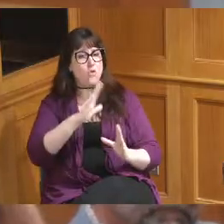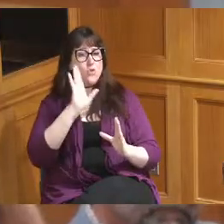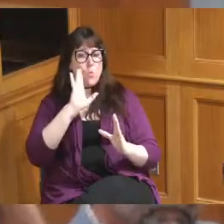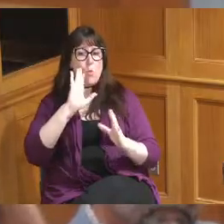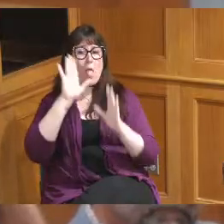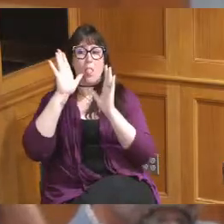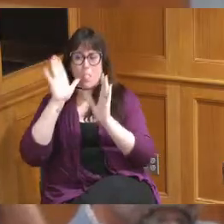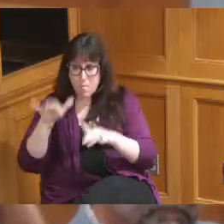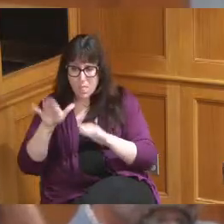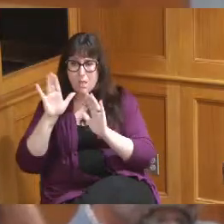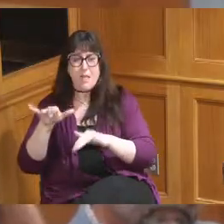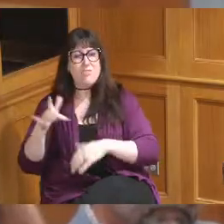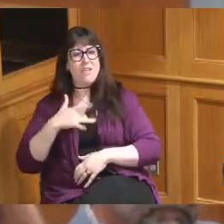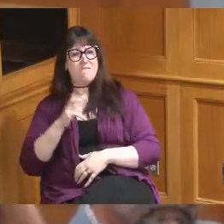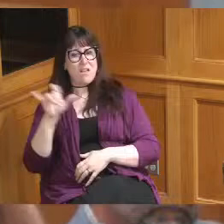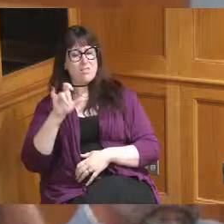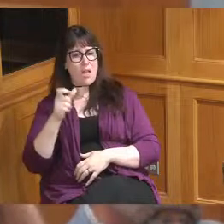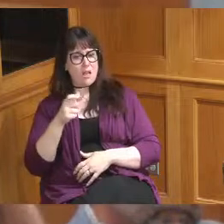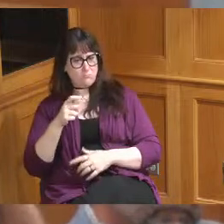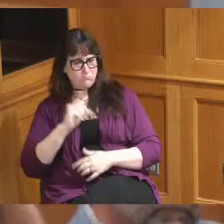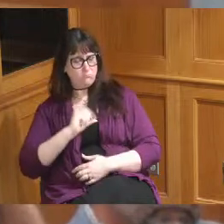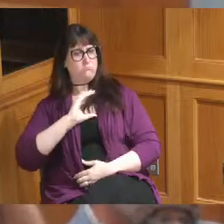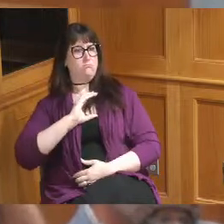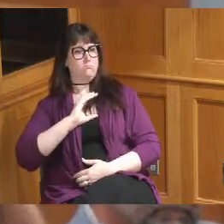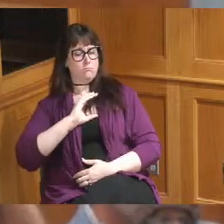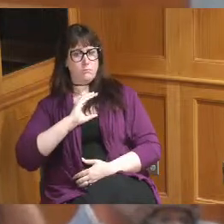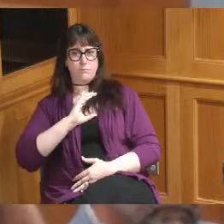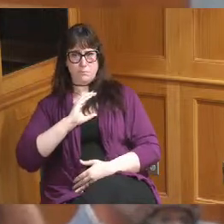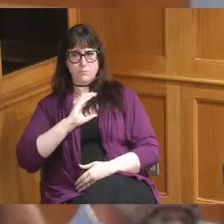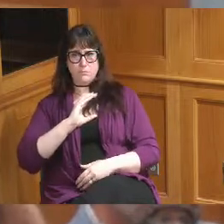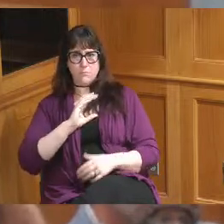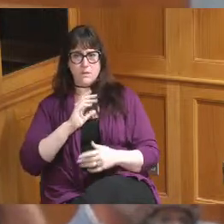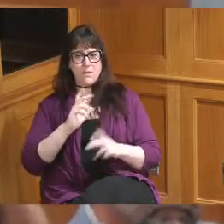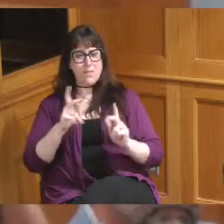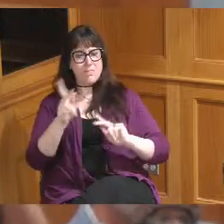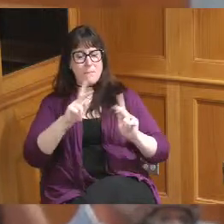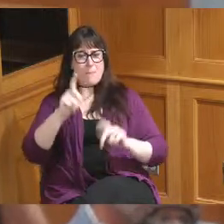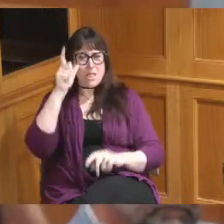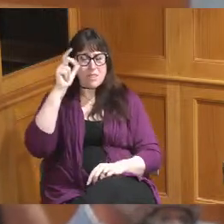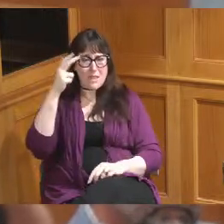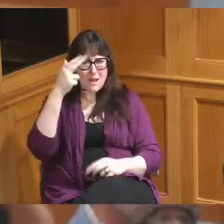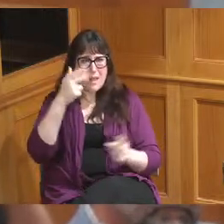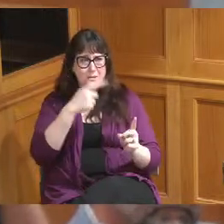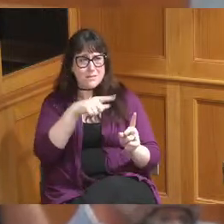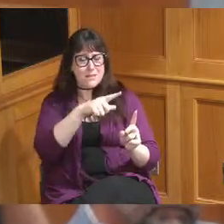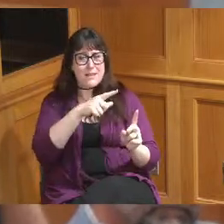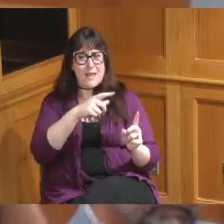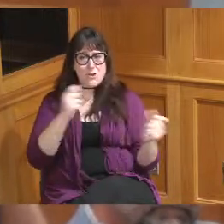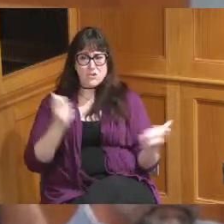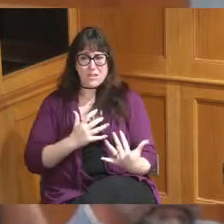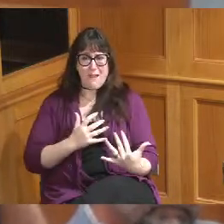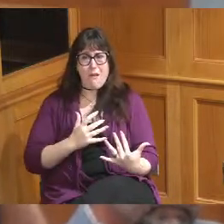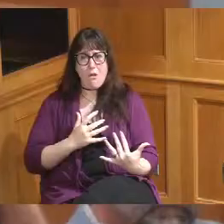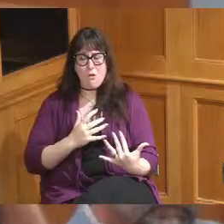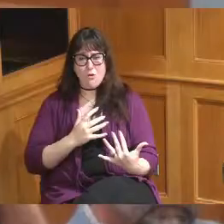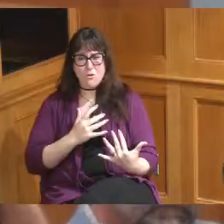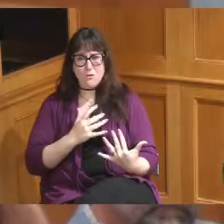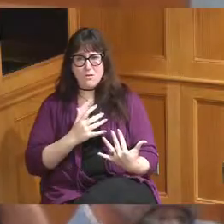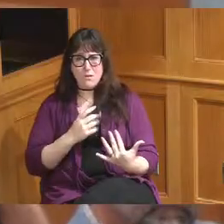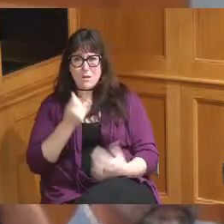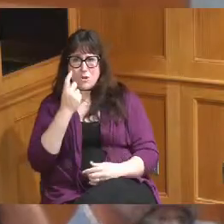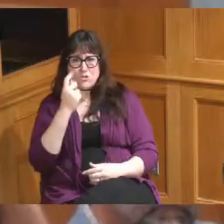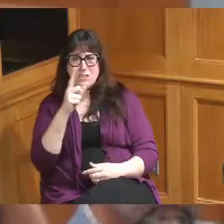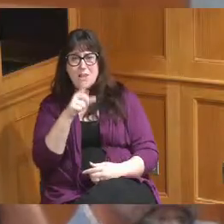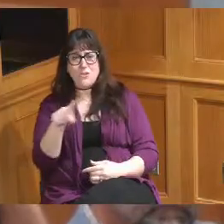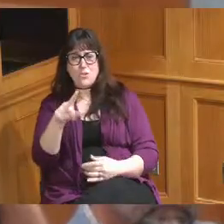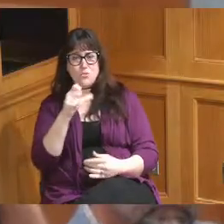a border there that individuals and communities like Lincoln Heights are not going to have the back of you all.